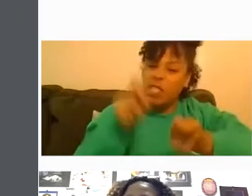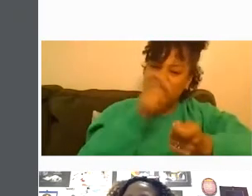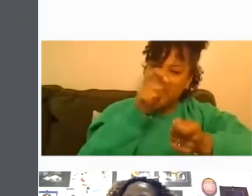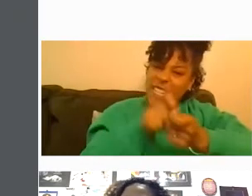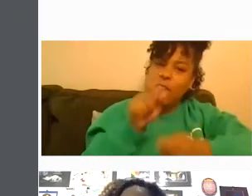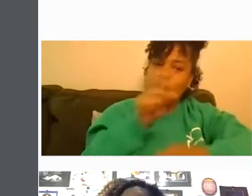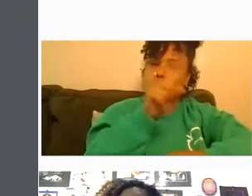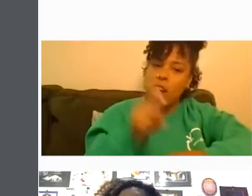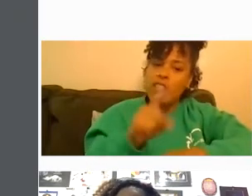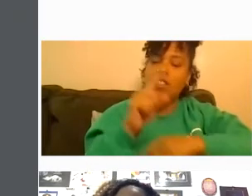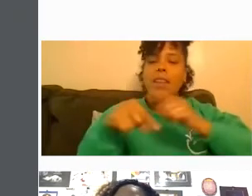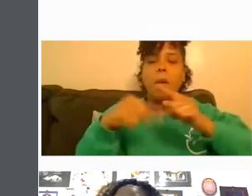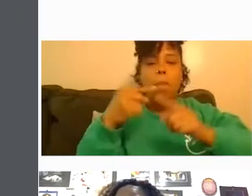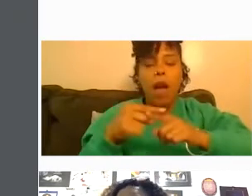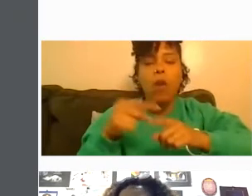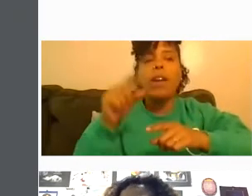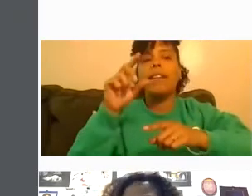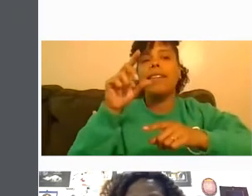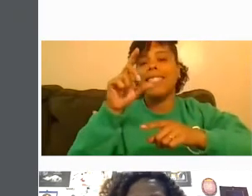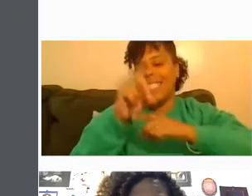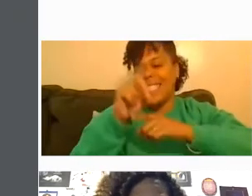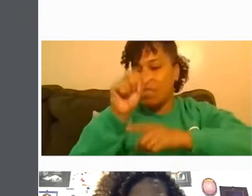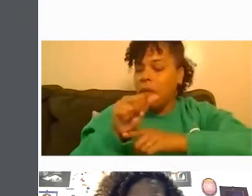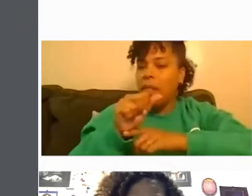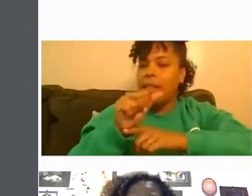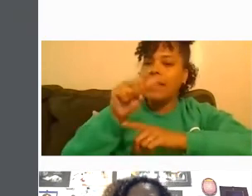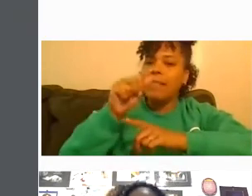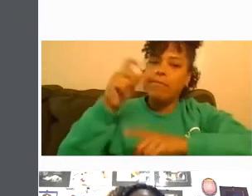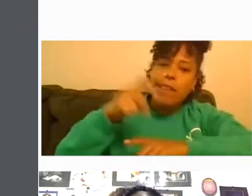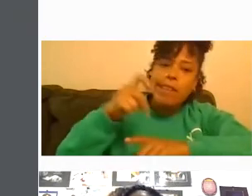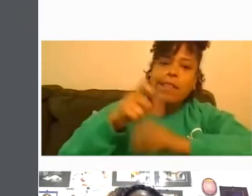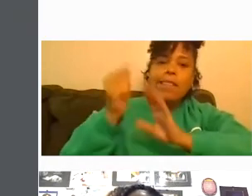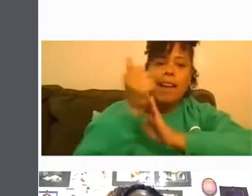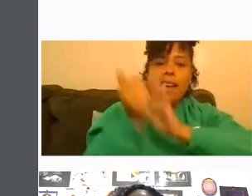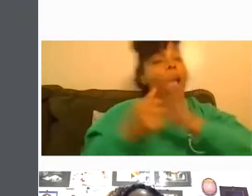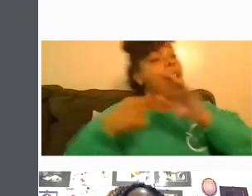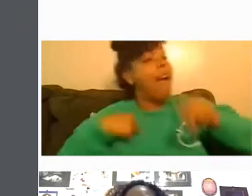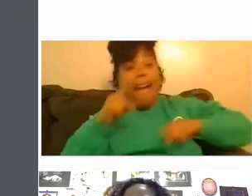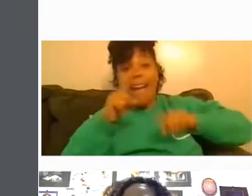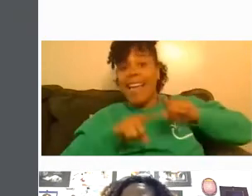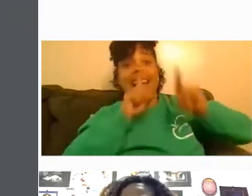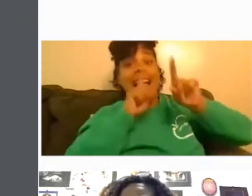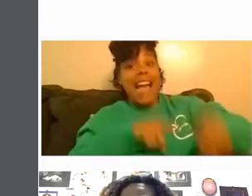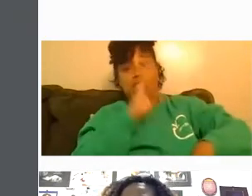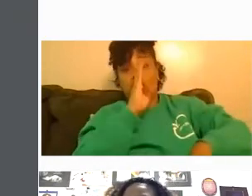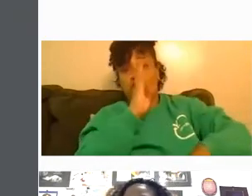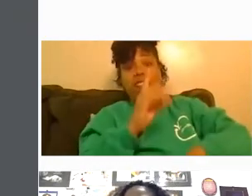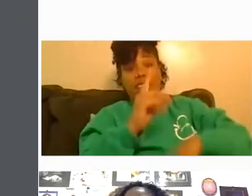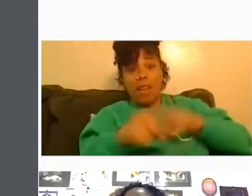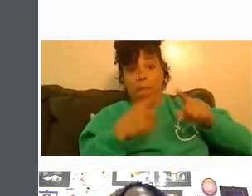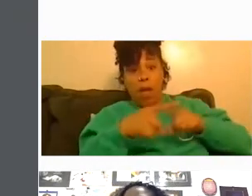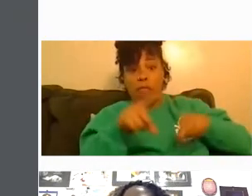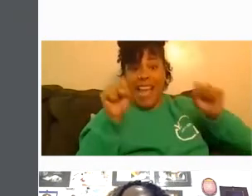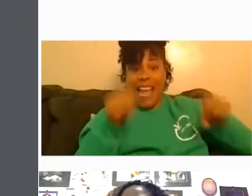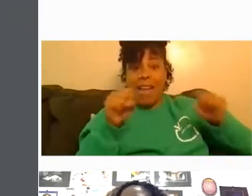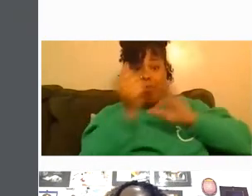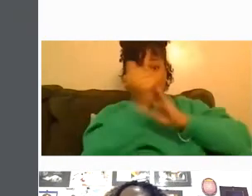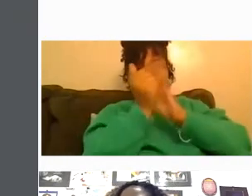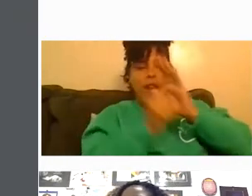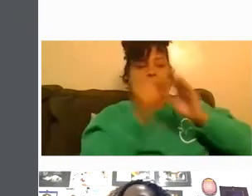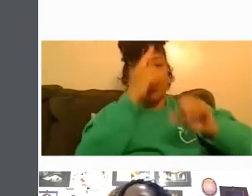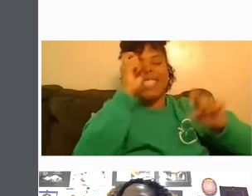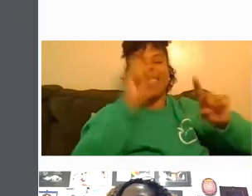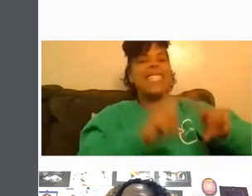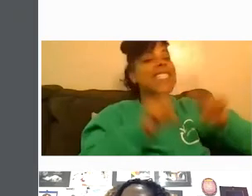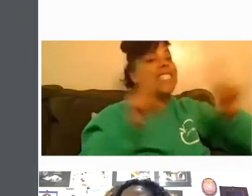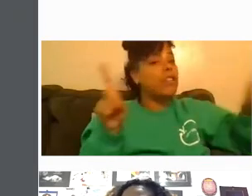with disabilities need. I can't answer directly about the ABLE account or the special needs trust because it's different depending